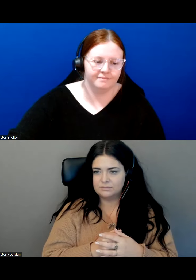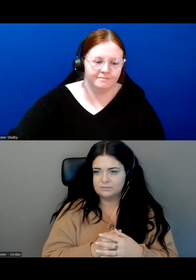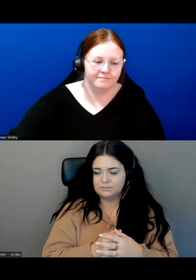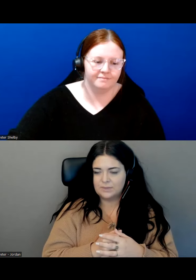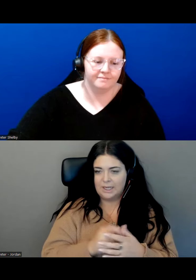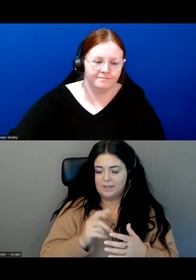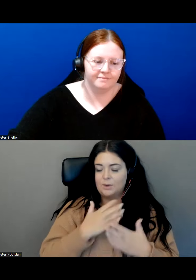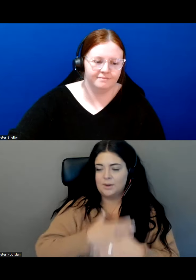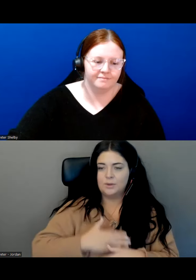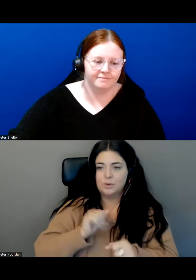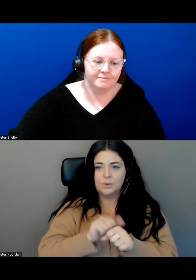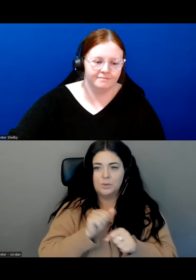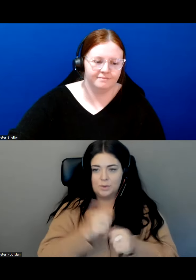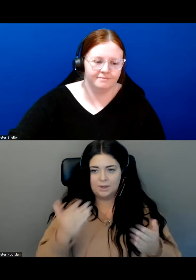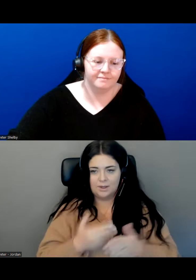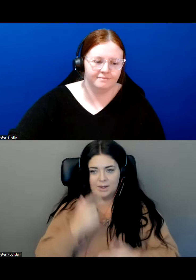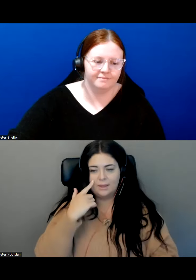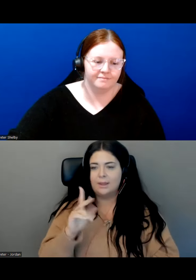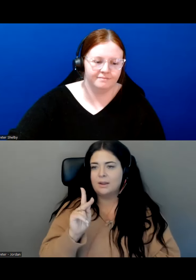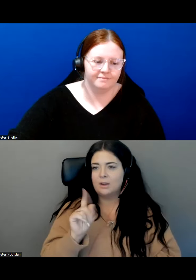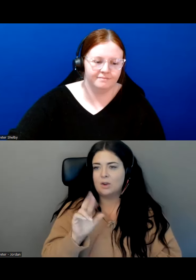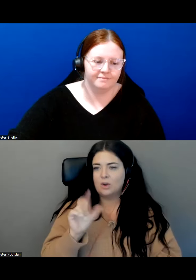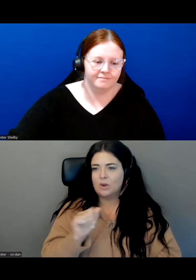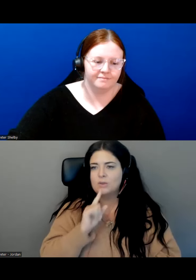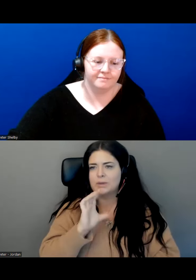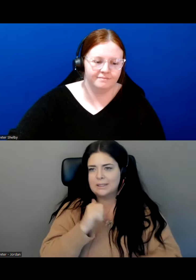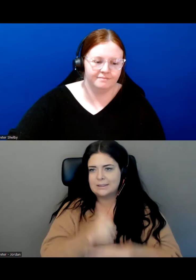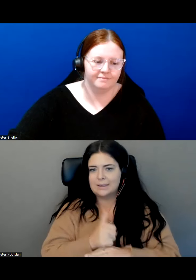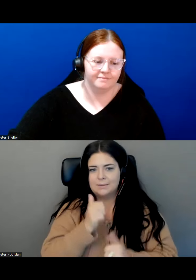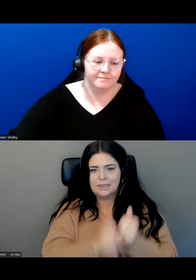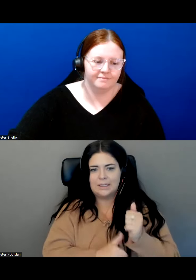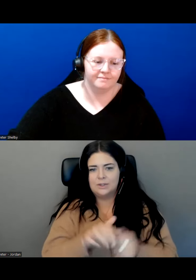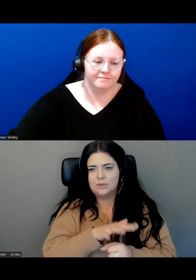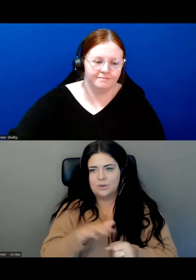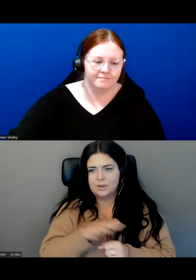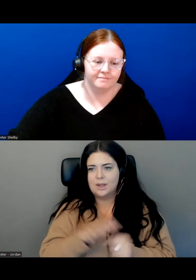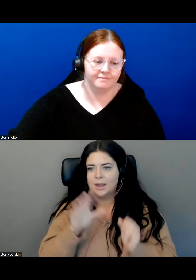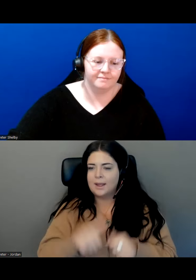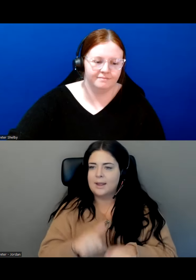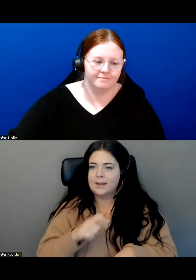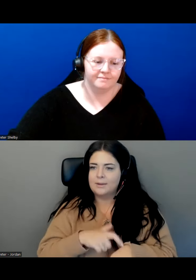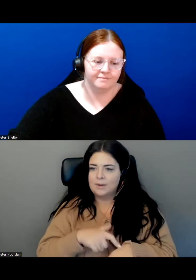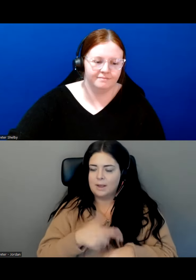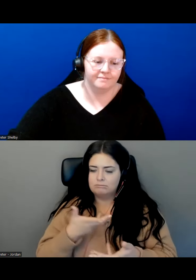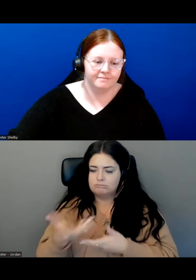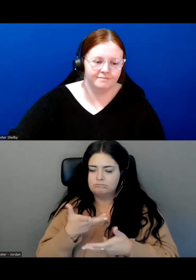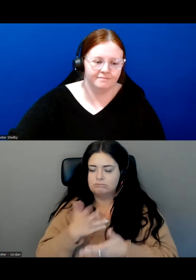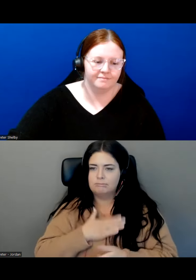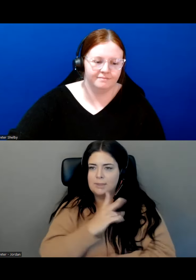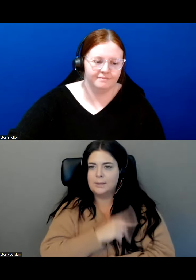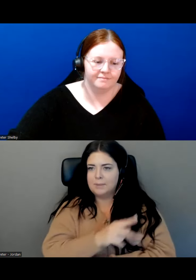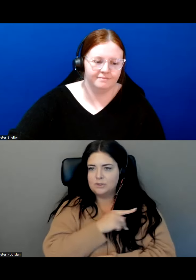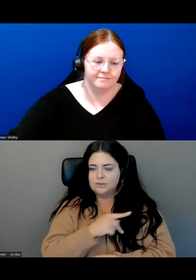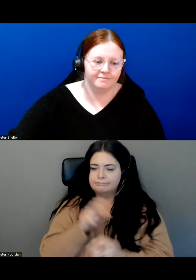has built into every Maico across the province, is that I really am able to spend a lot of time with my patients to make sure